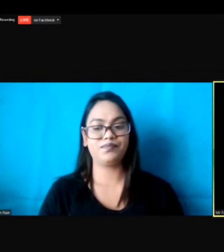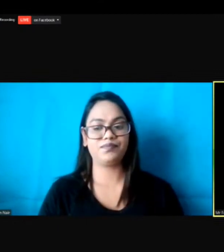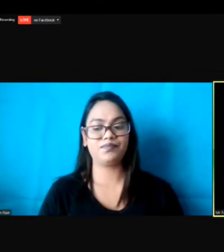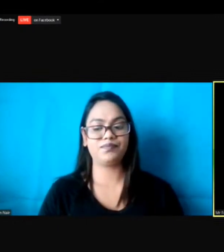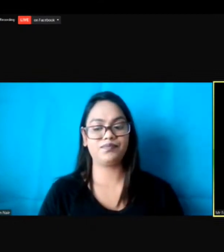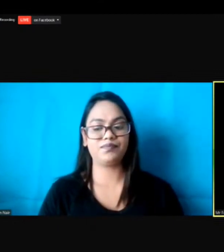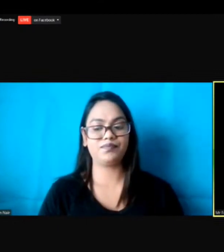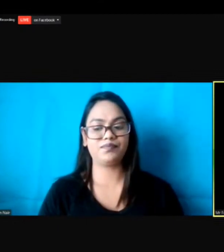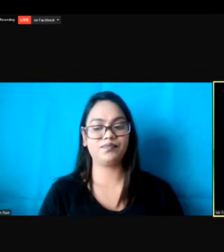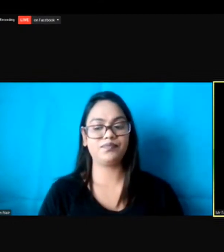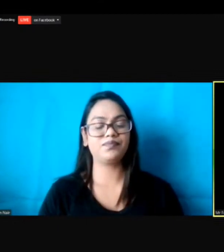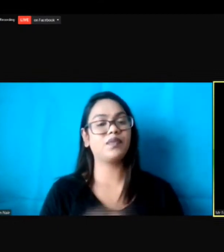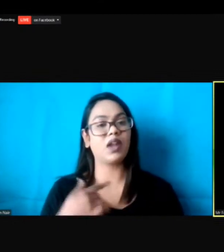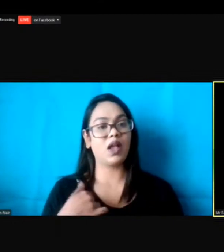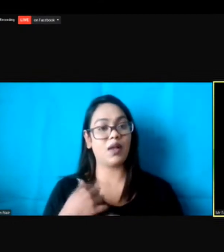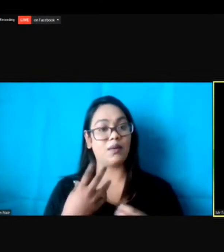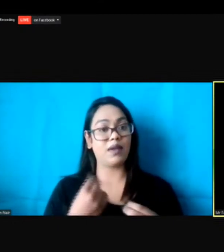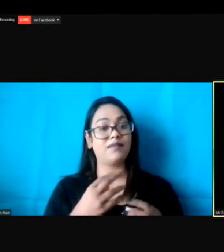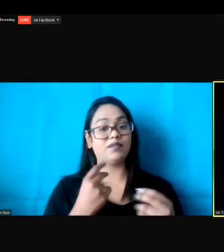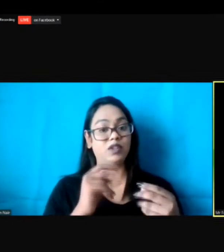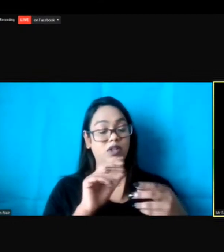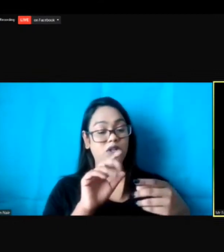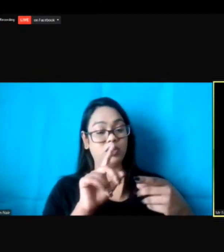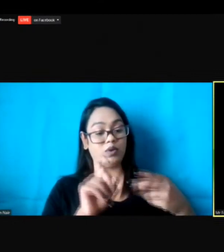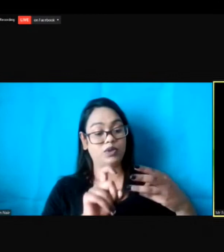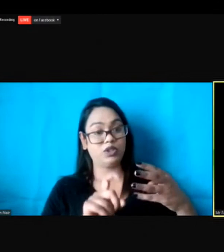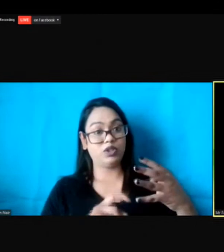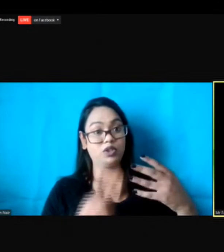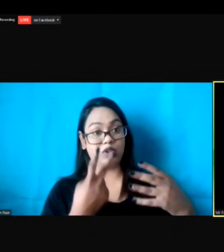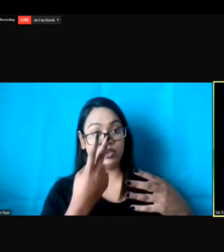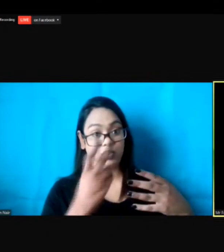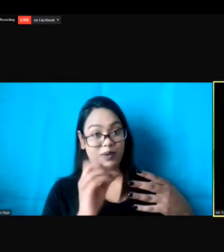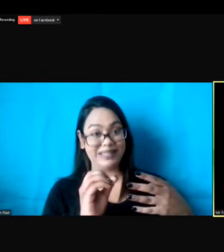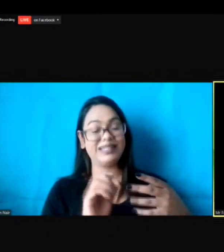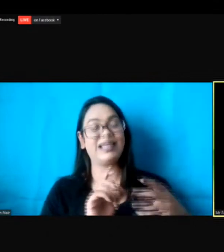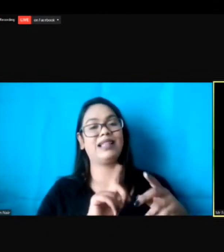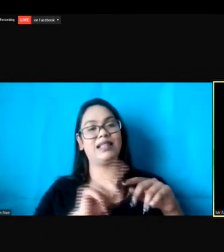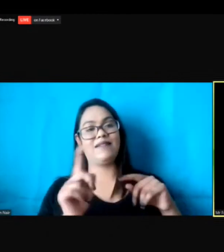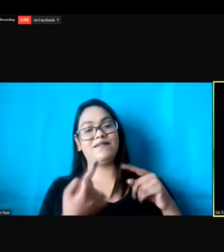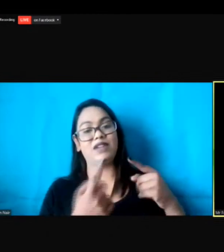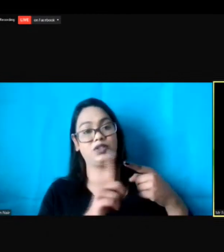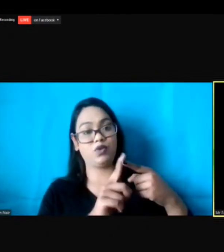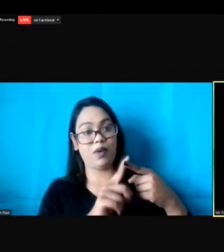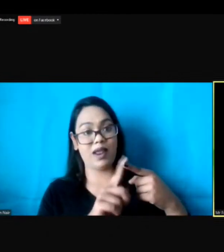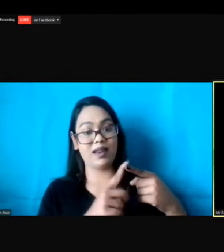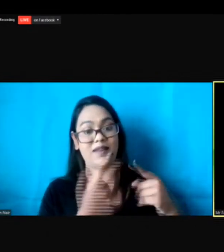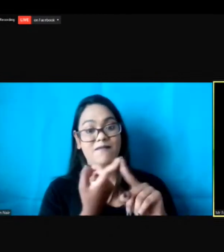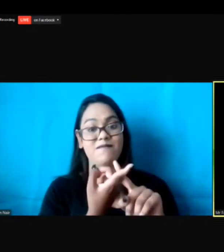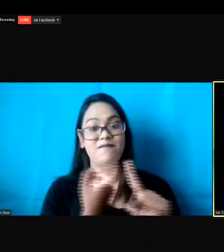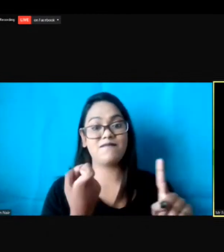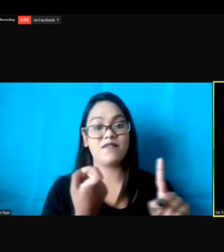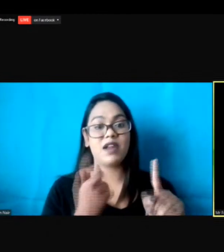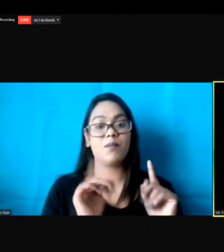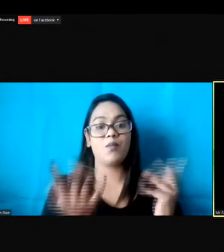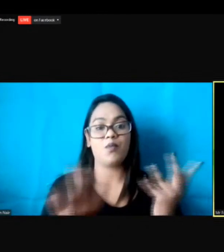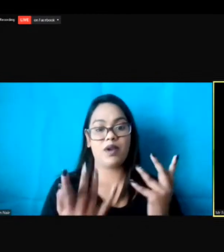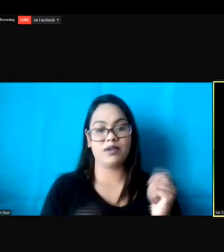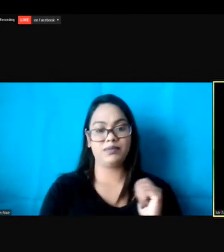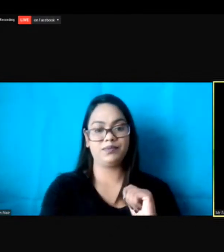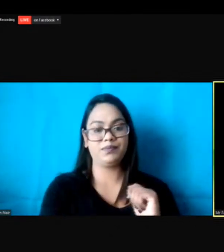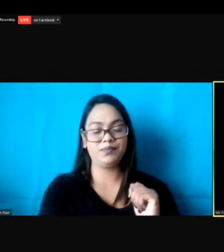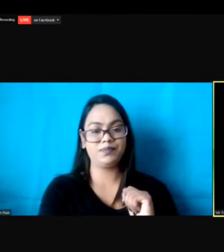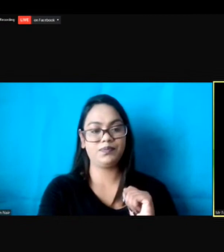get responses, then take the last one. On that note, I'm going to start with the first question, which is coming from Miriam Issa from